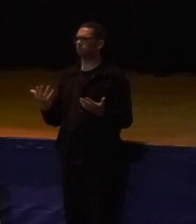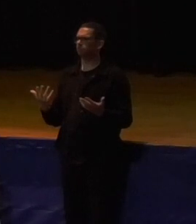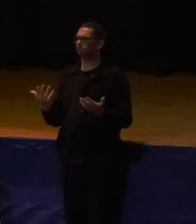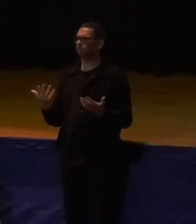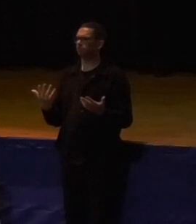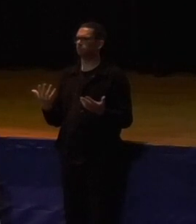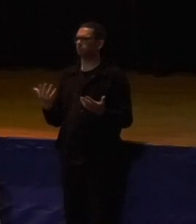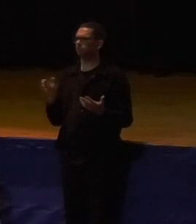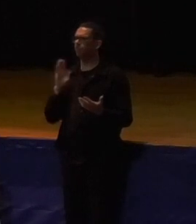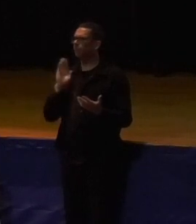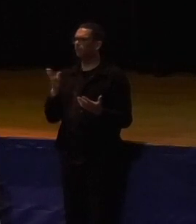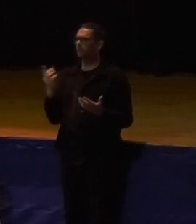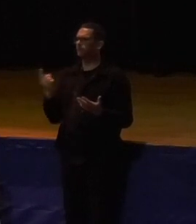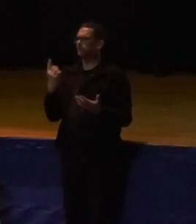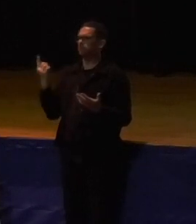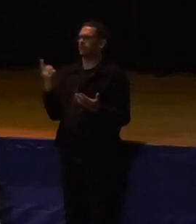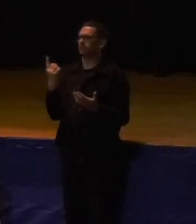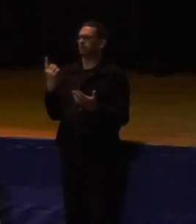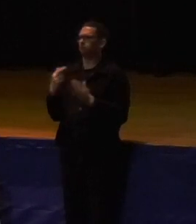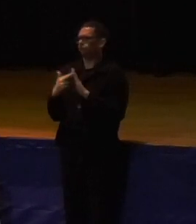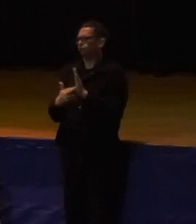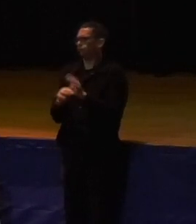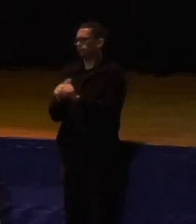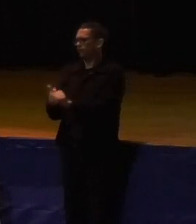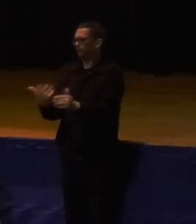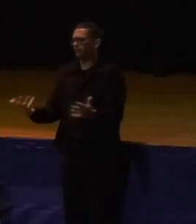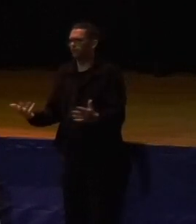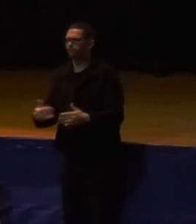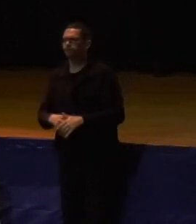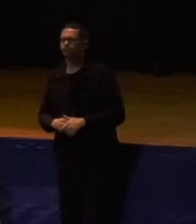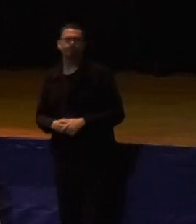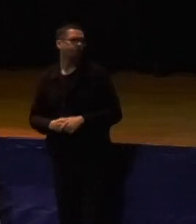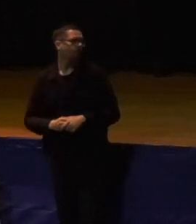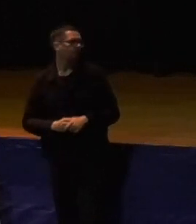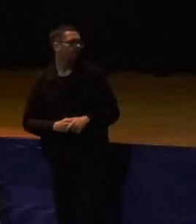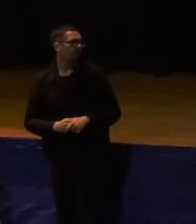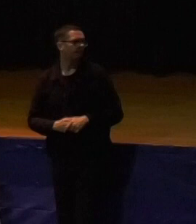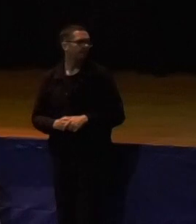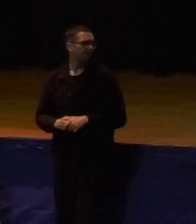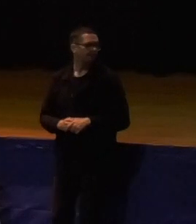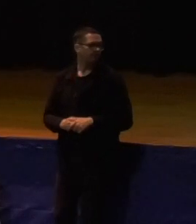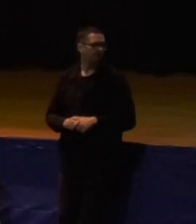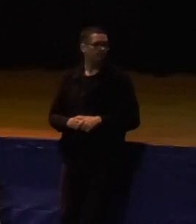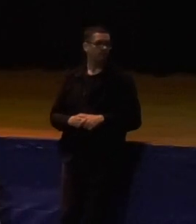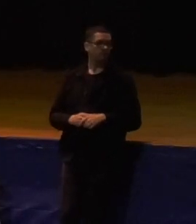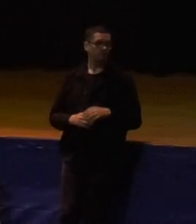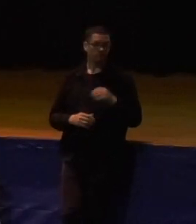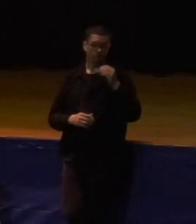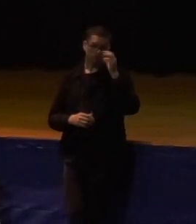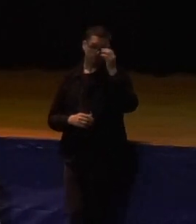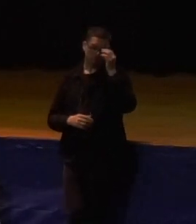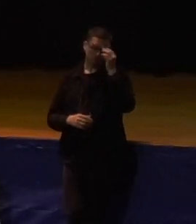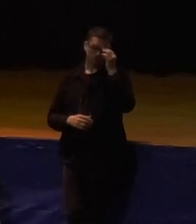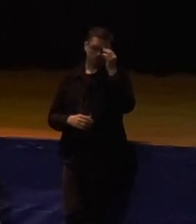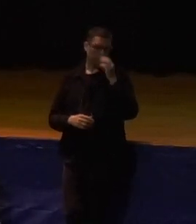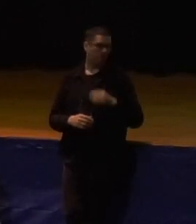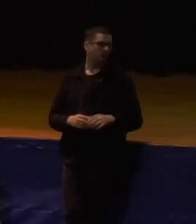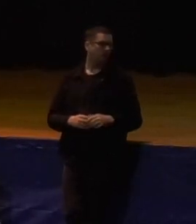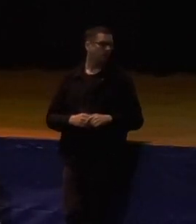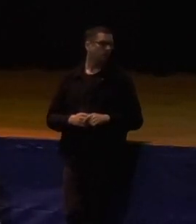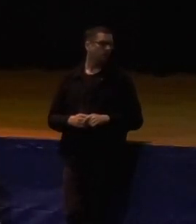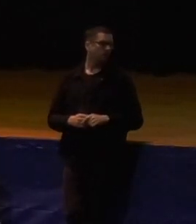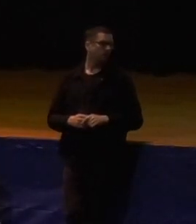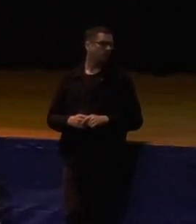of protocol with that as well. Yeah, thank you. Thank you for your questions. So just to take them one at a